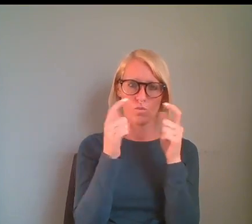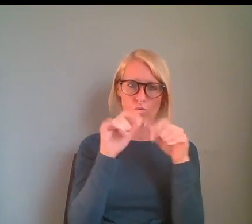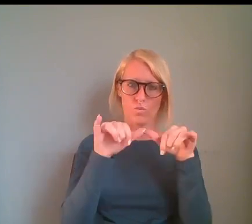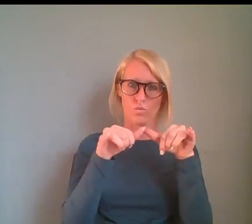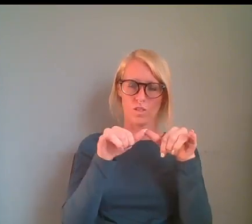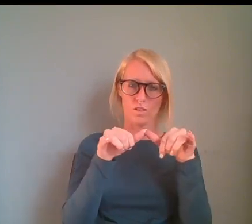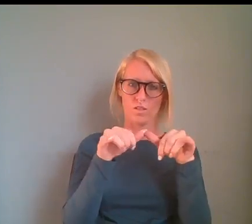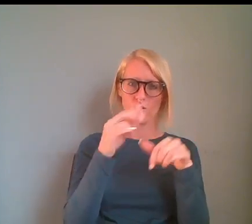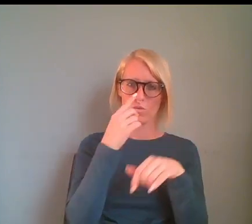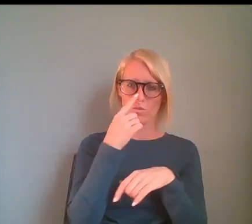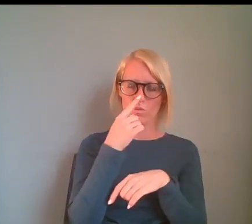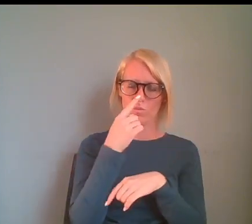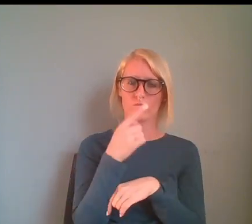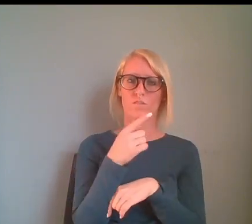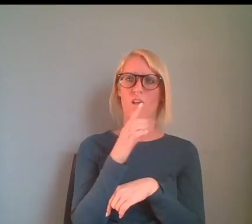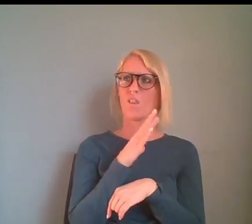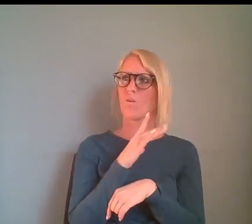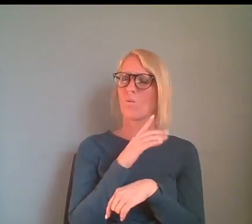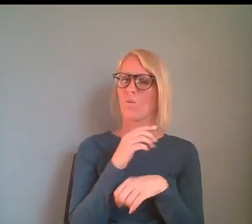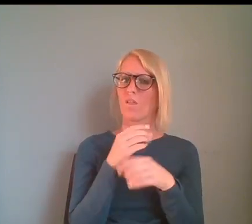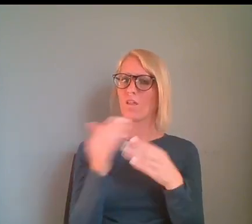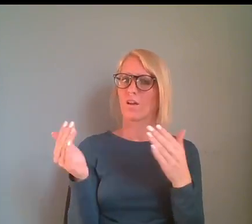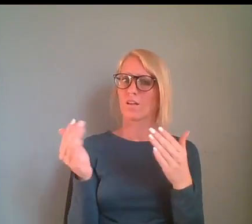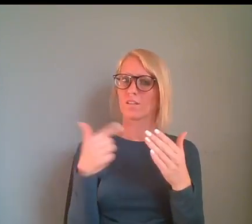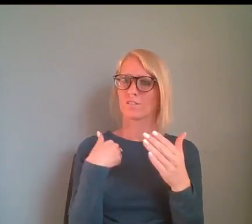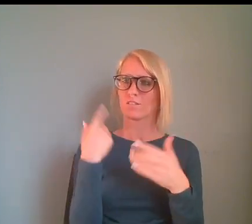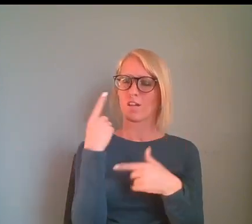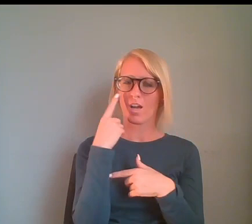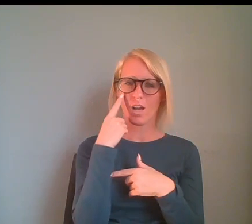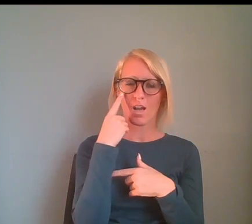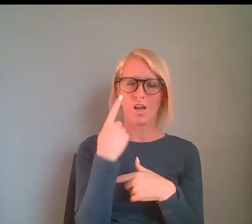cool thing, once you get your eye in there,